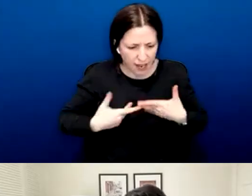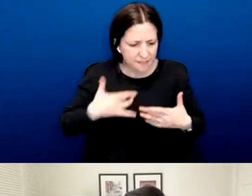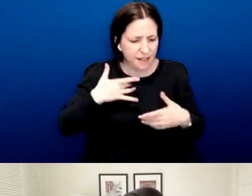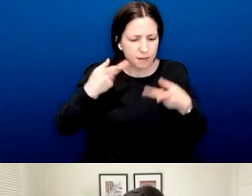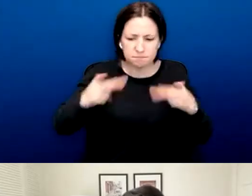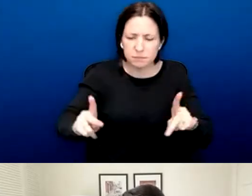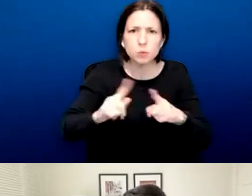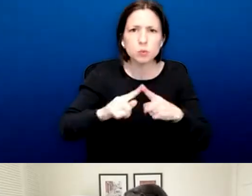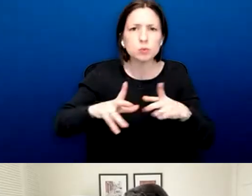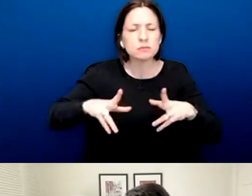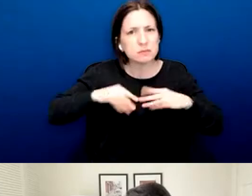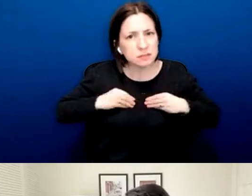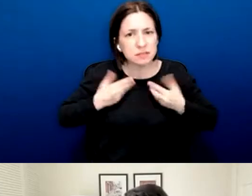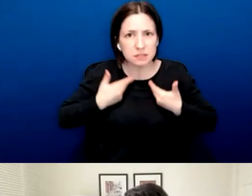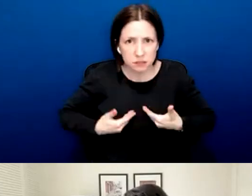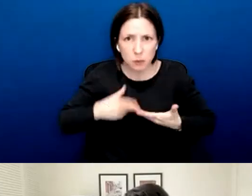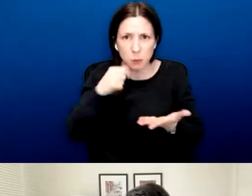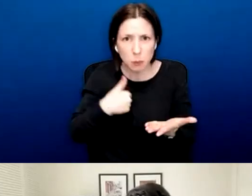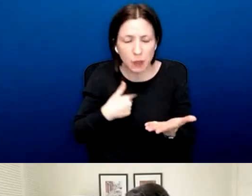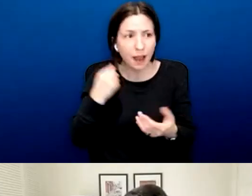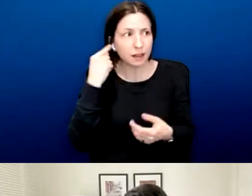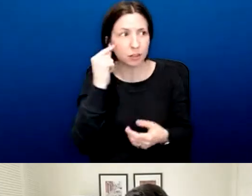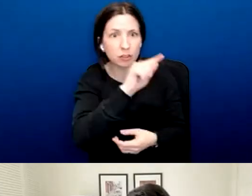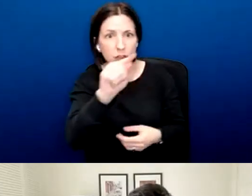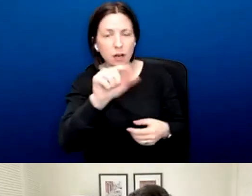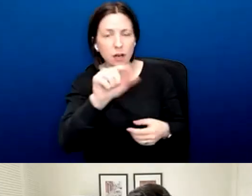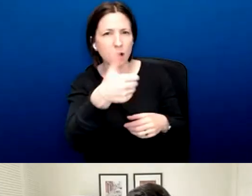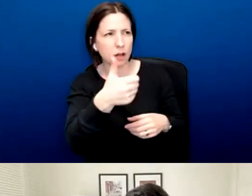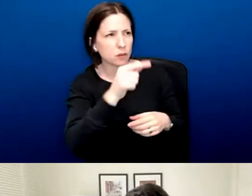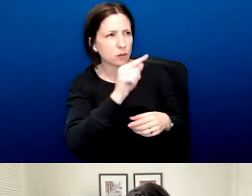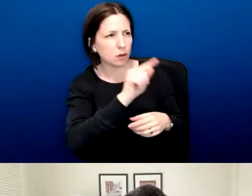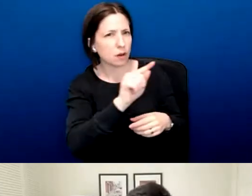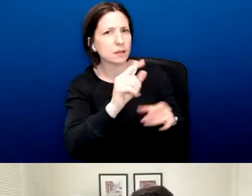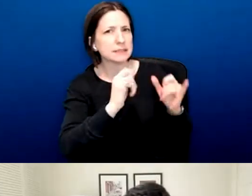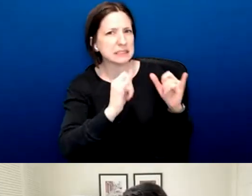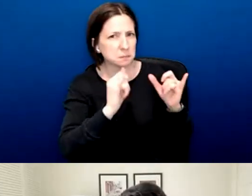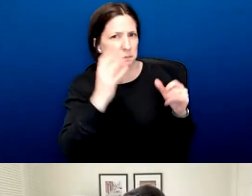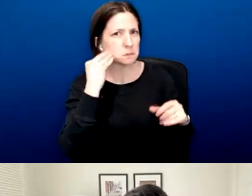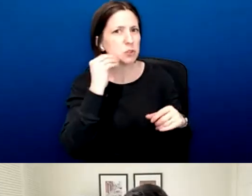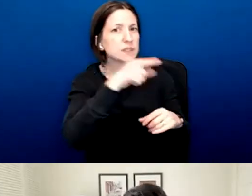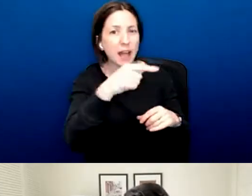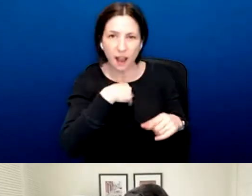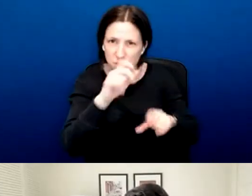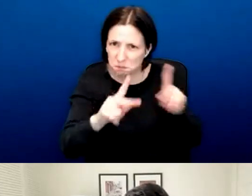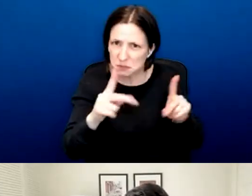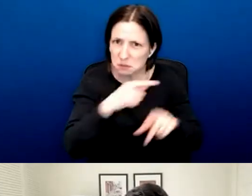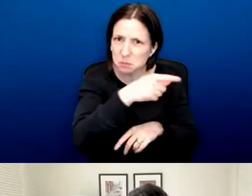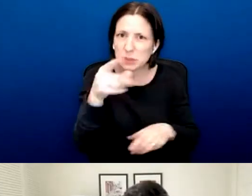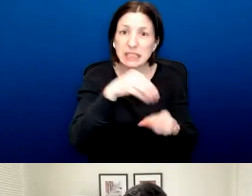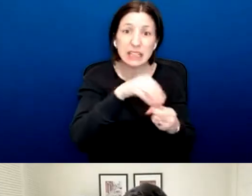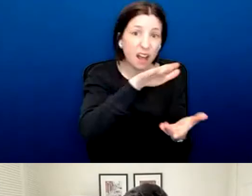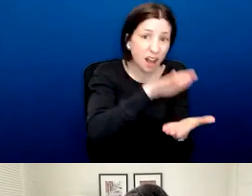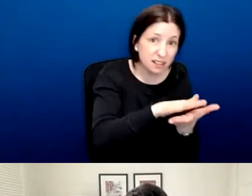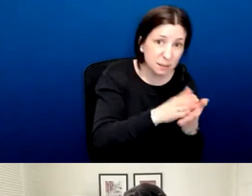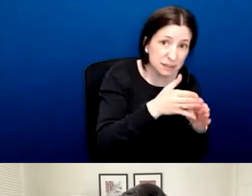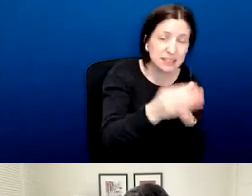be hearing about experiences that sound like theirs, reminded them that there are people like them in academics and in technology. And I did